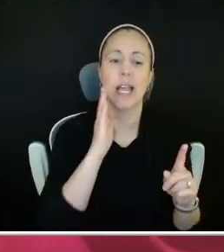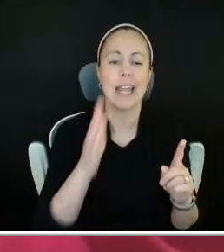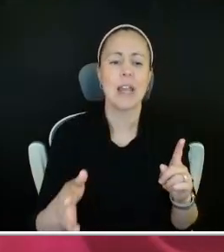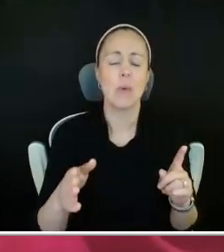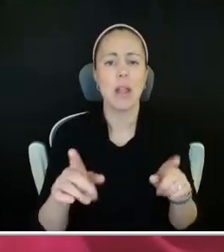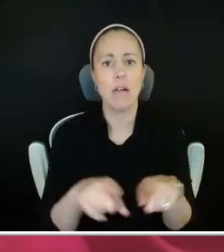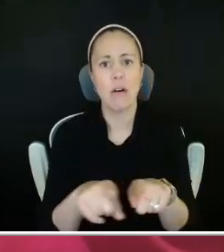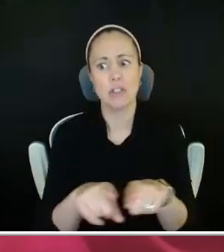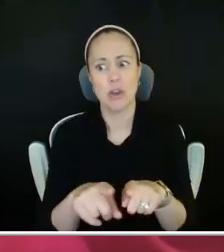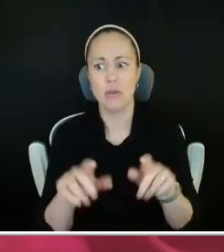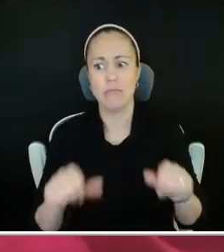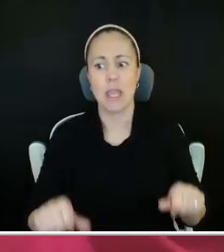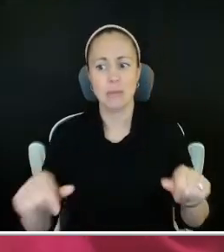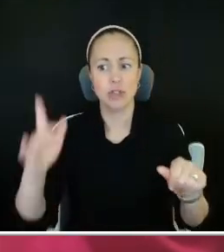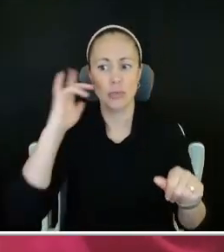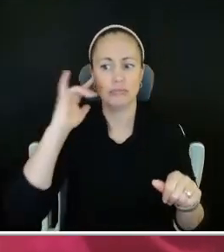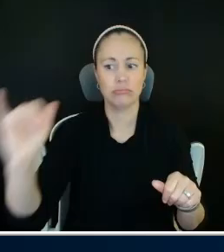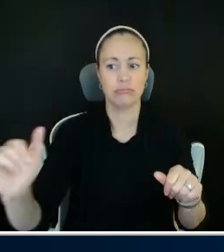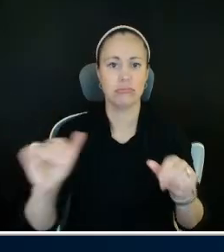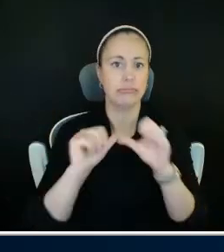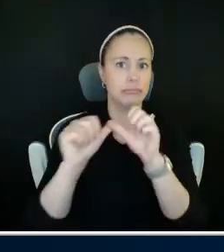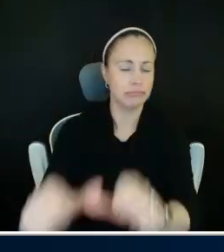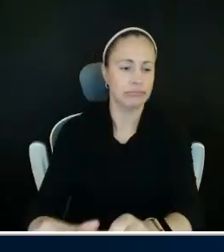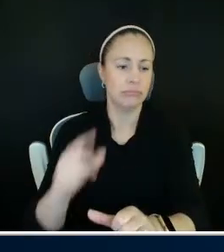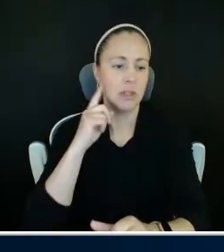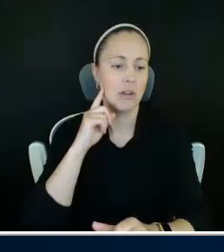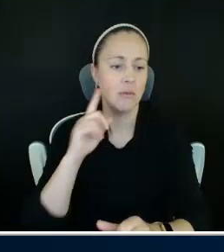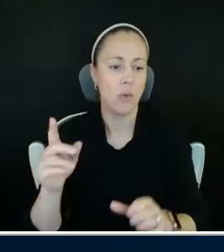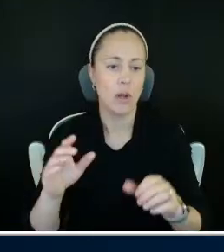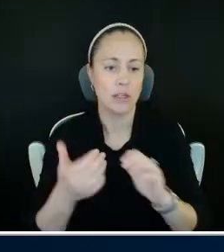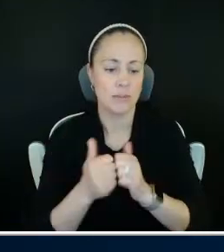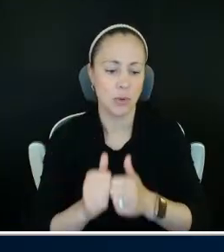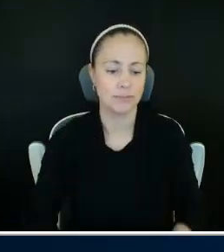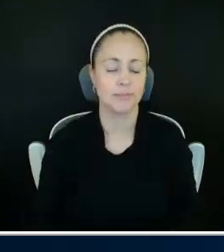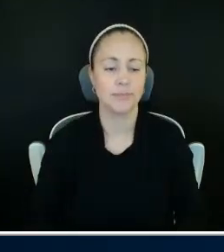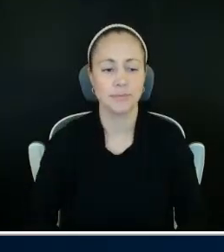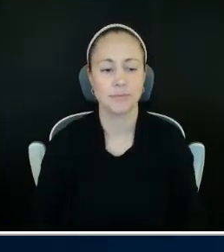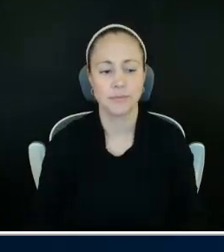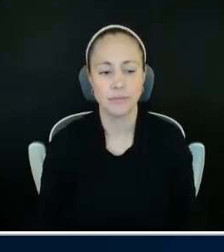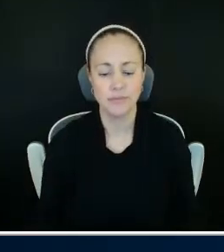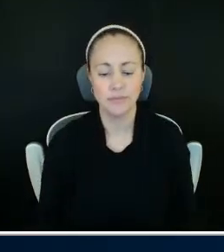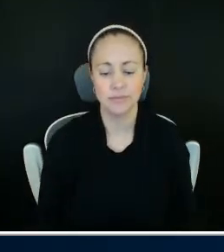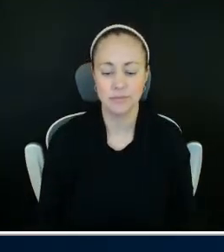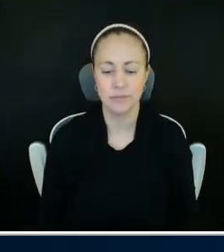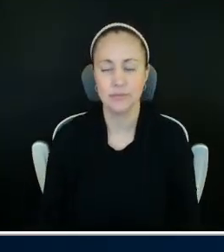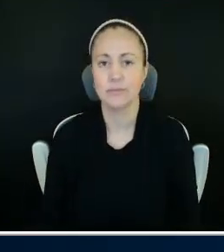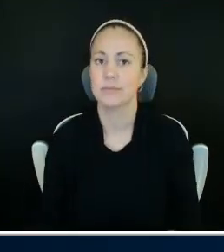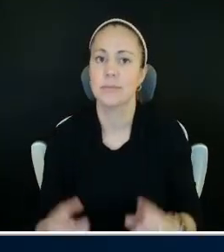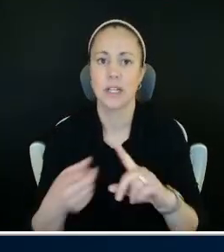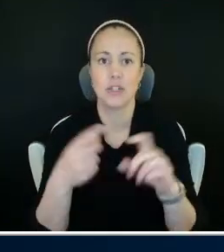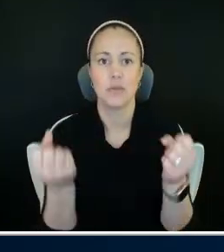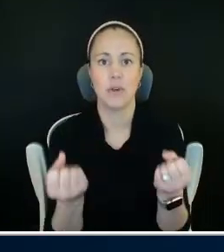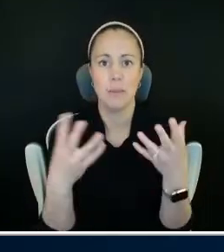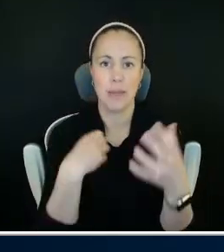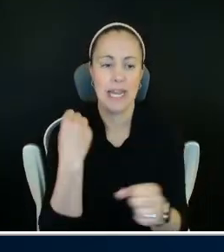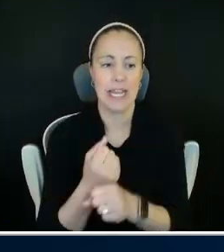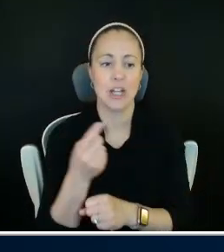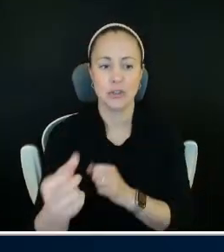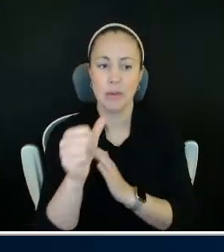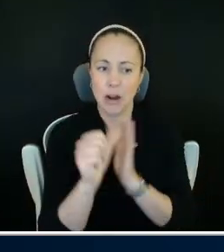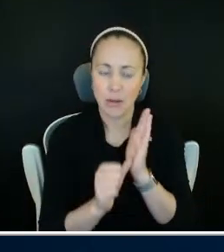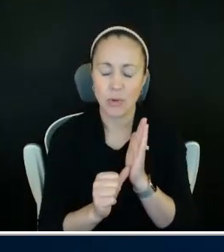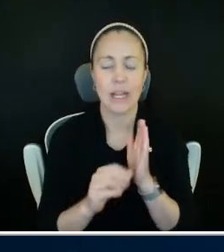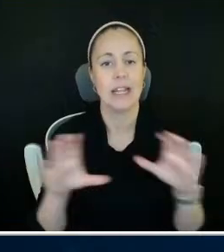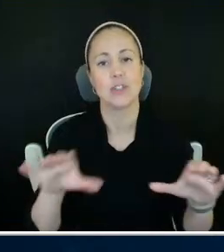they need to perform the sport. So from all the years that you've been doing this and you've been operating on athletes, what do you think is the